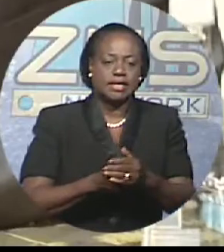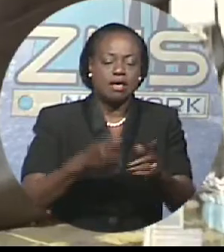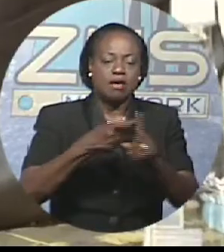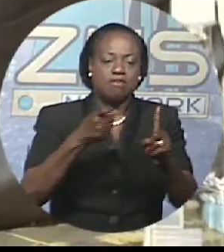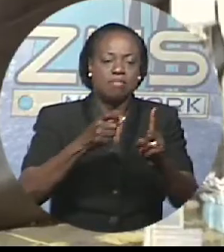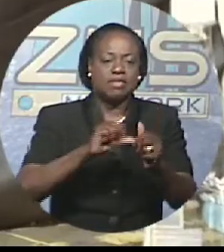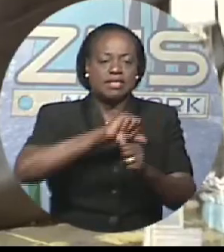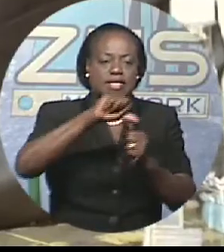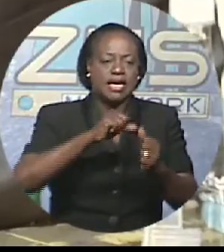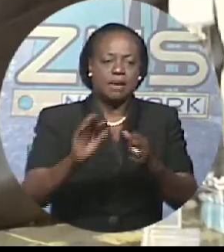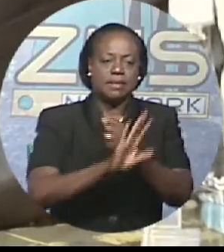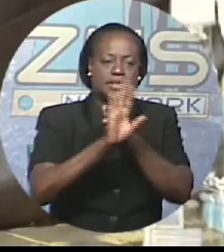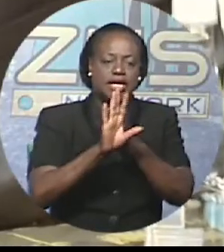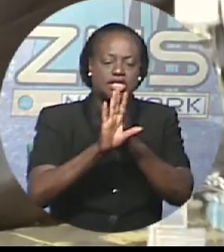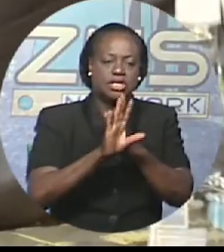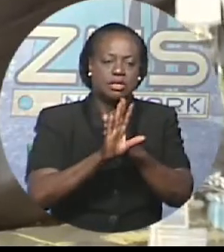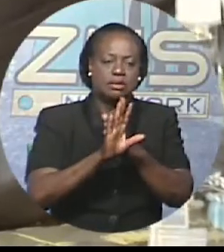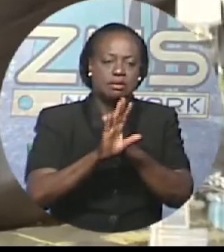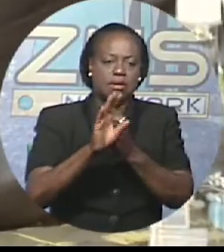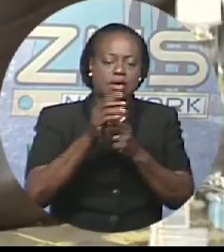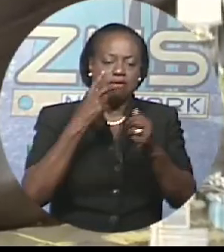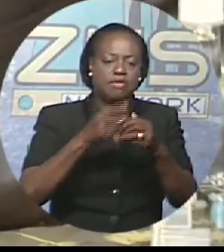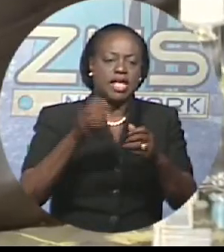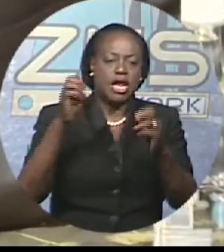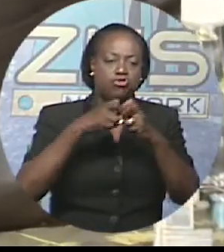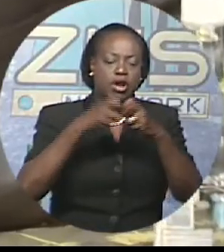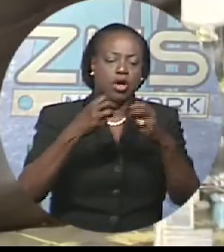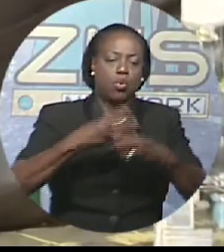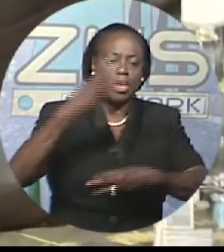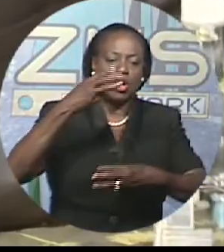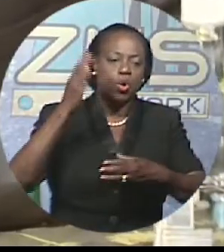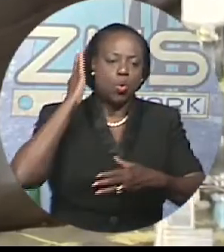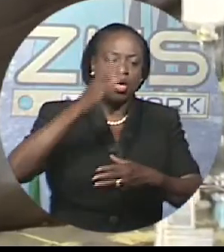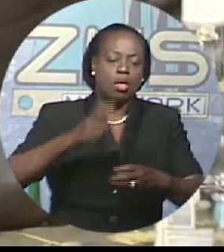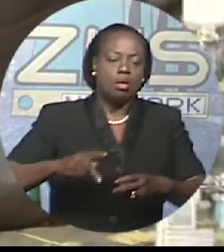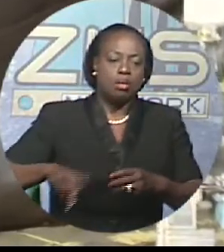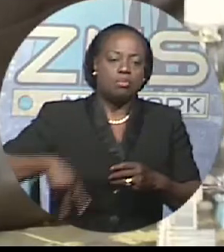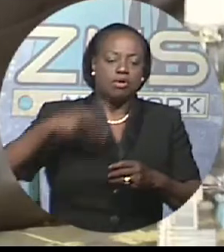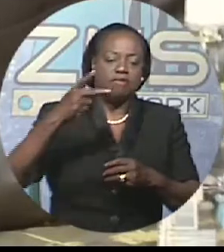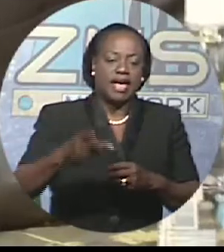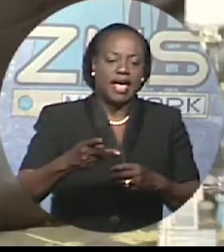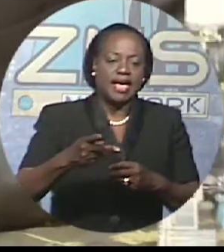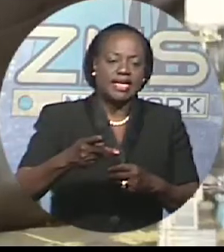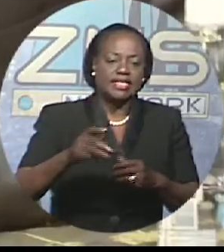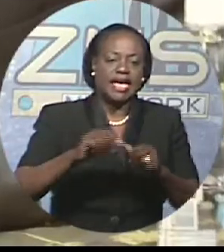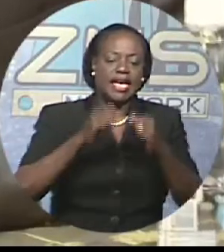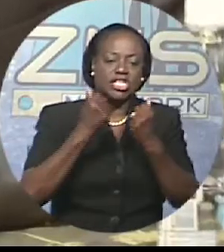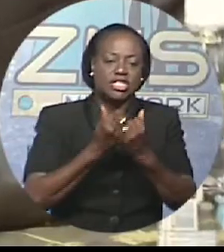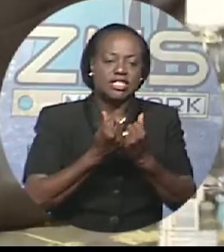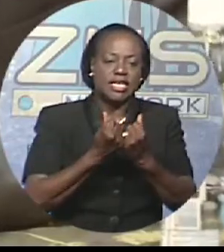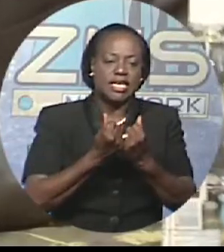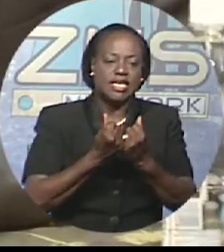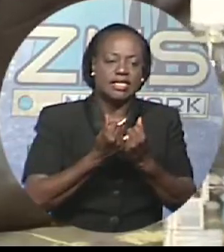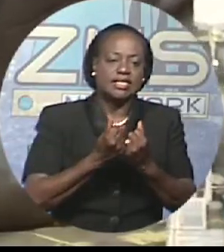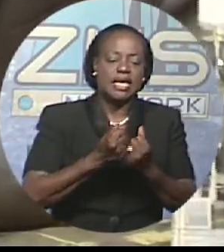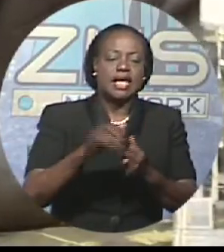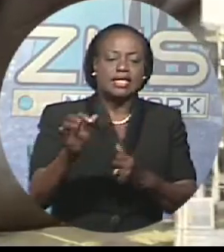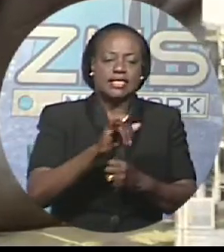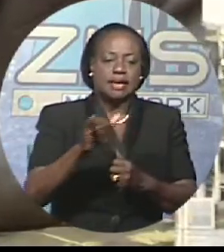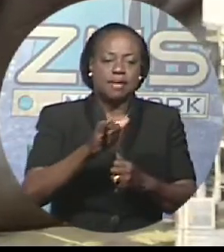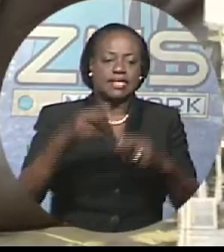administration. Implemented, the electronic window, along with the significantly greater use of